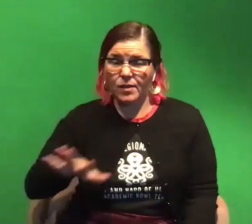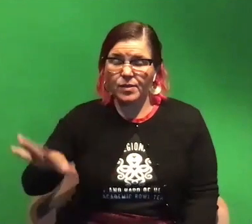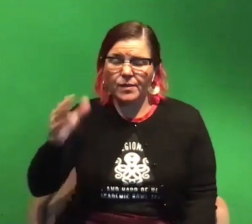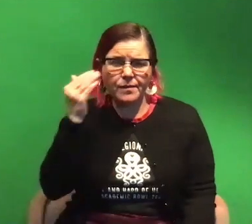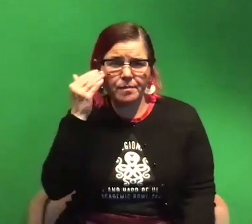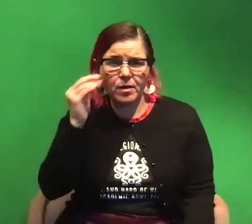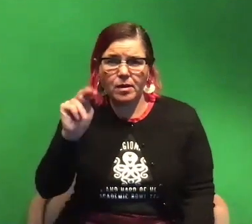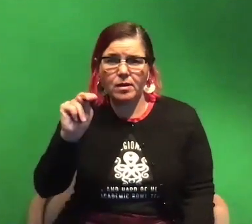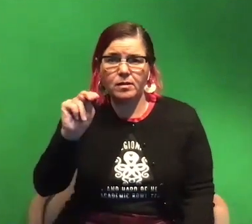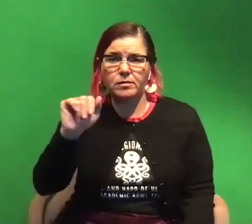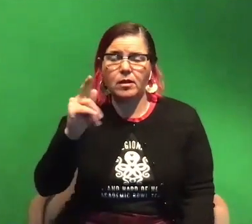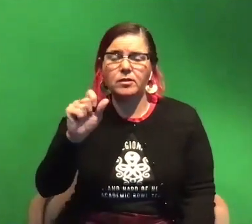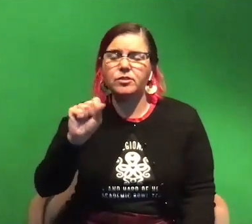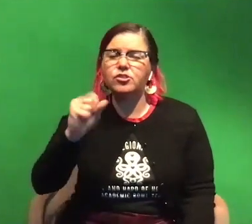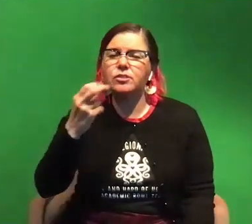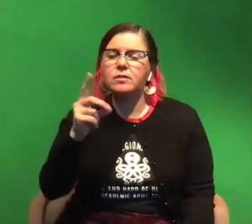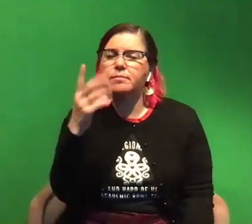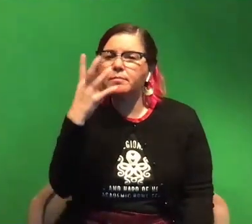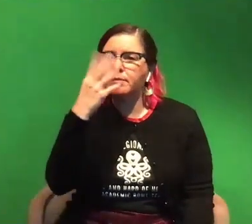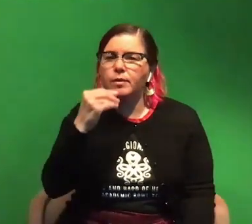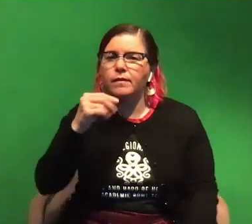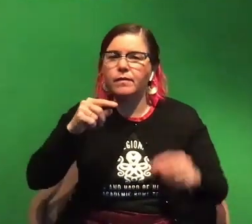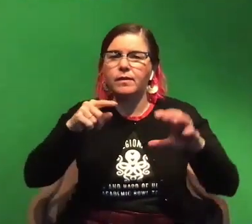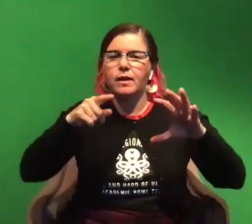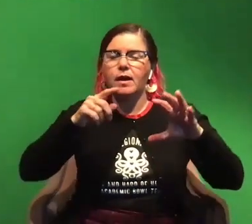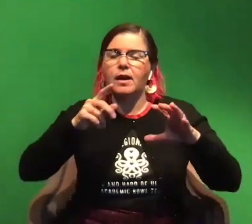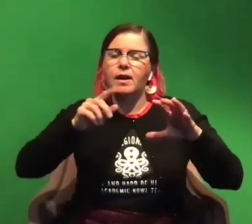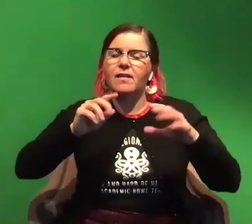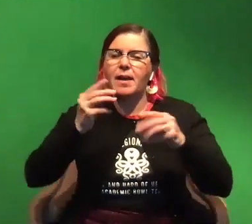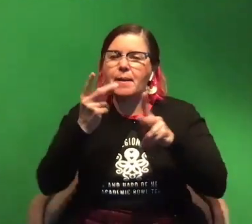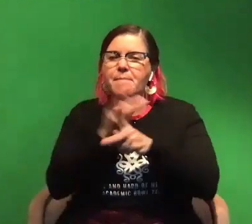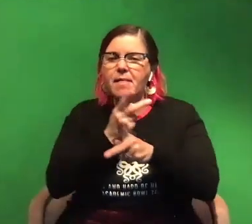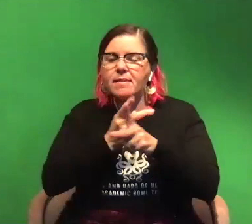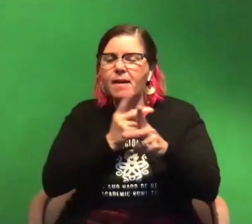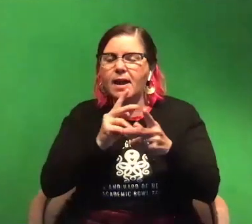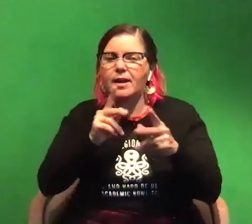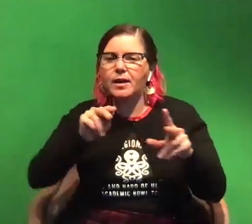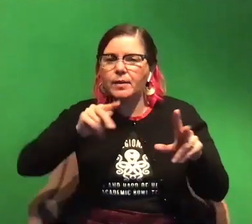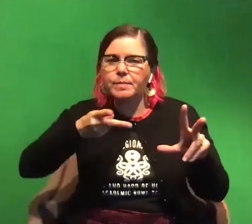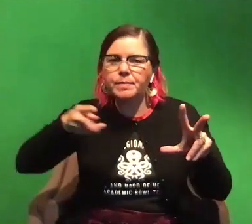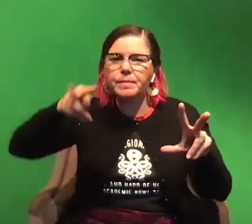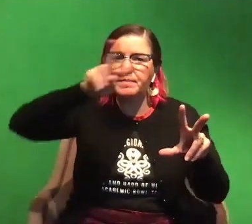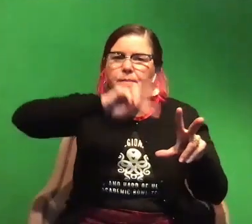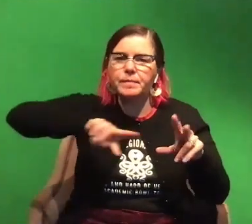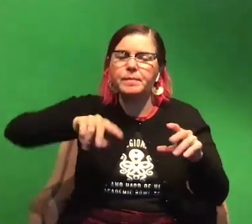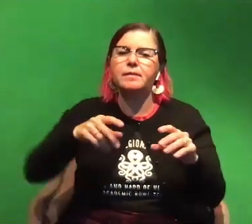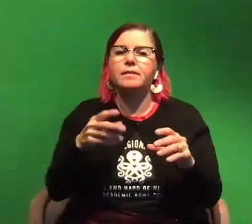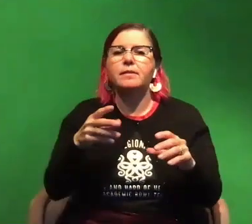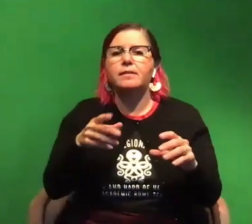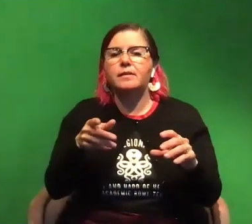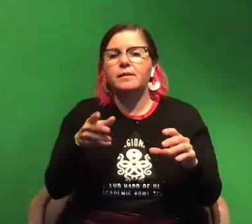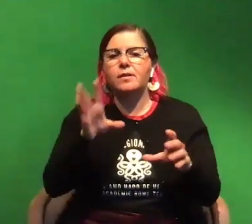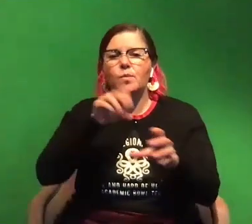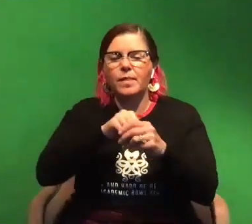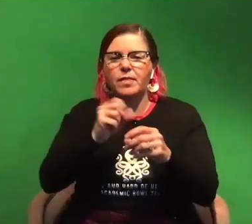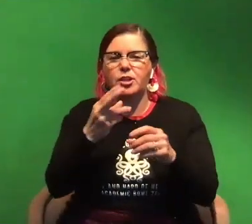Nautilus shells, they're very beautiful. They have a kind of a logarithmic, it's a mathematical kind of curve to them and a partitioning within the shell.